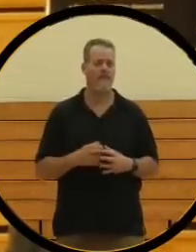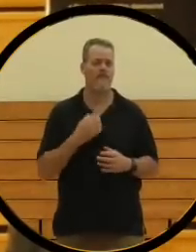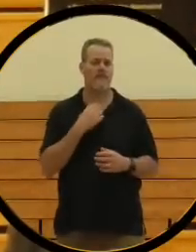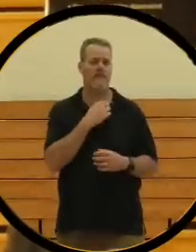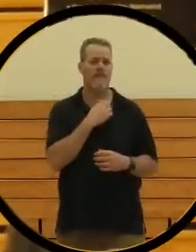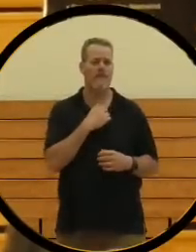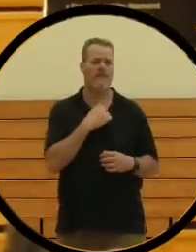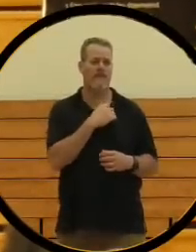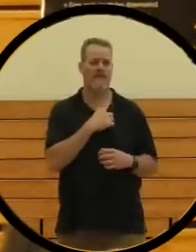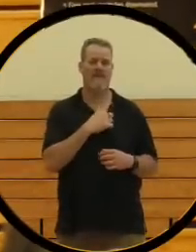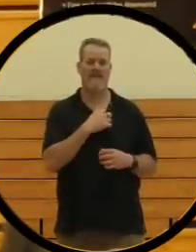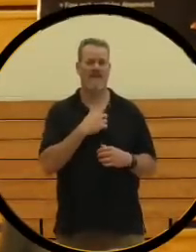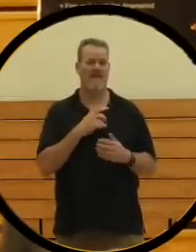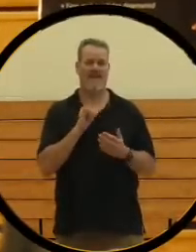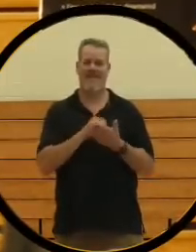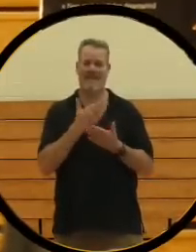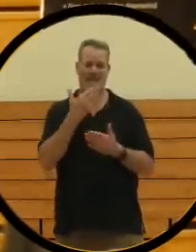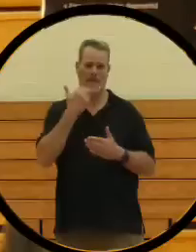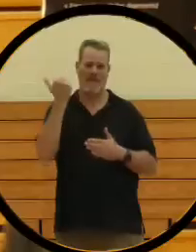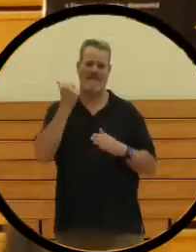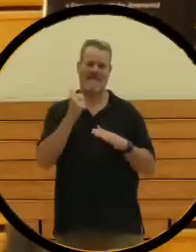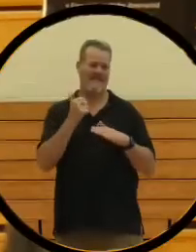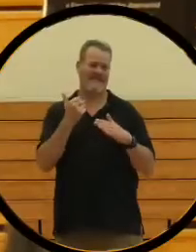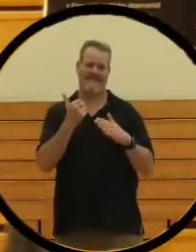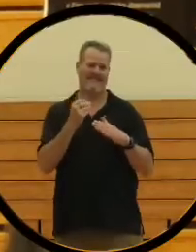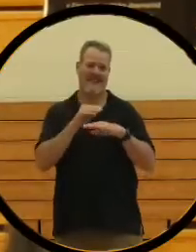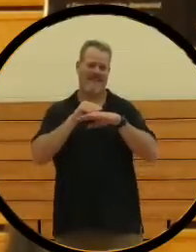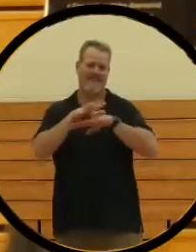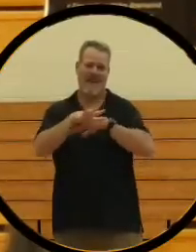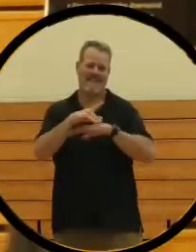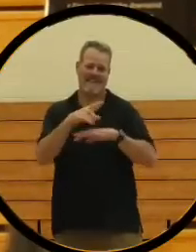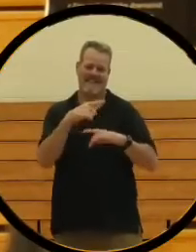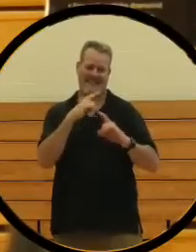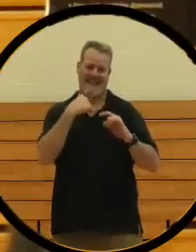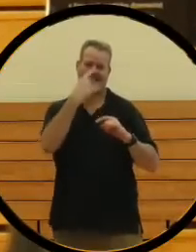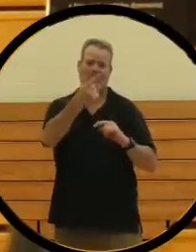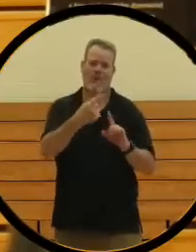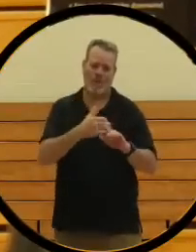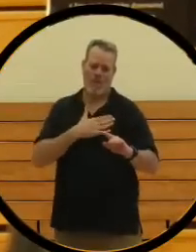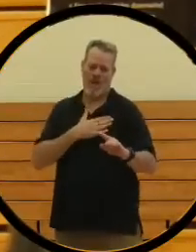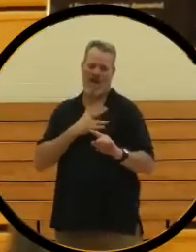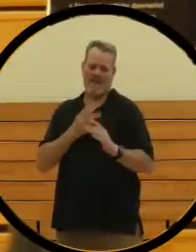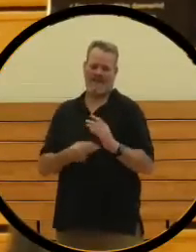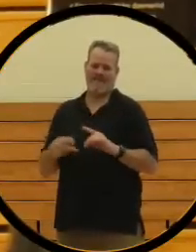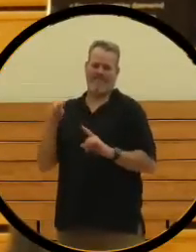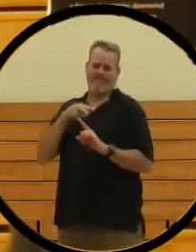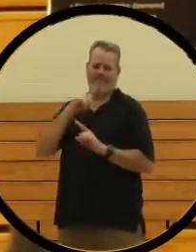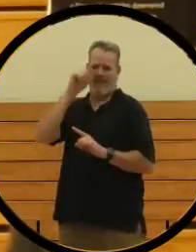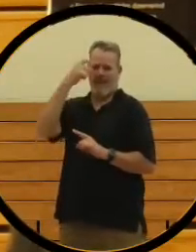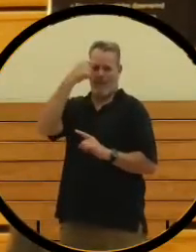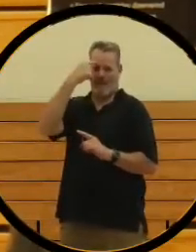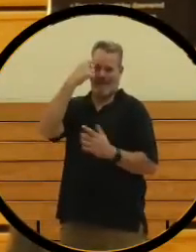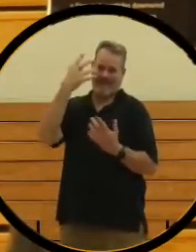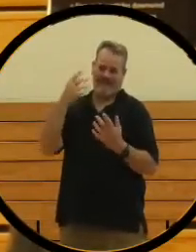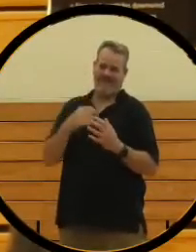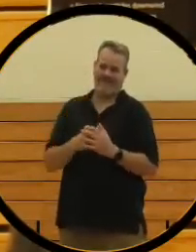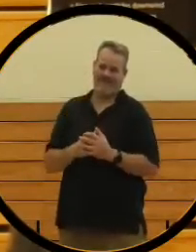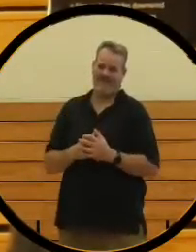that, you know, that's the best advice I can give from the government. So as far as any other